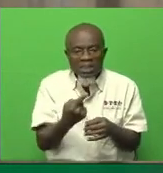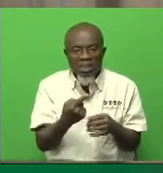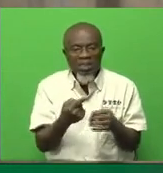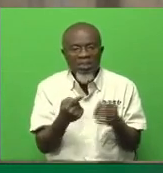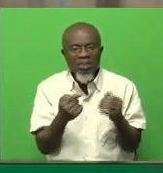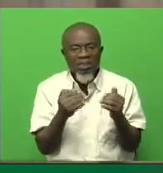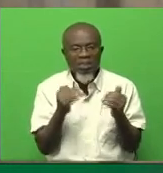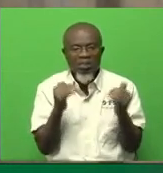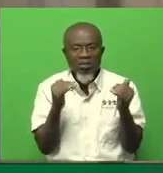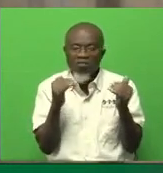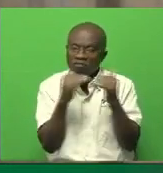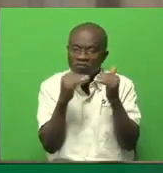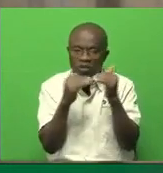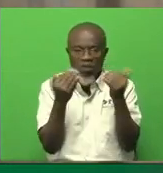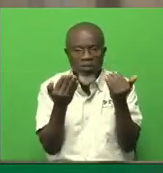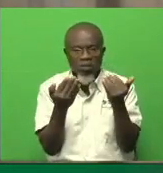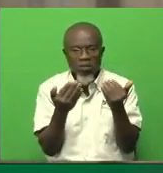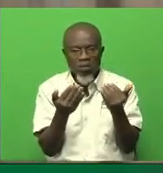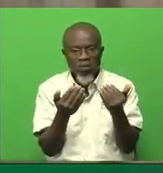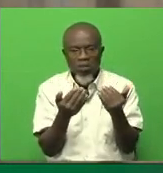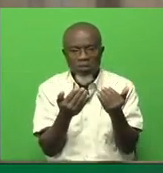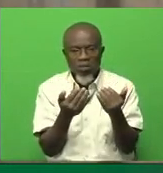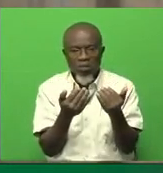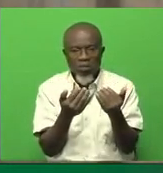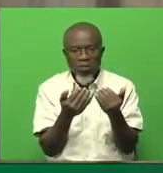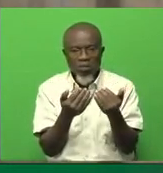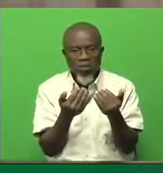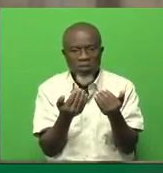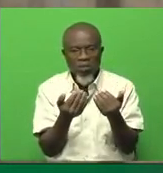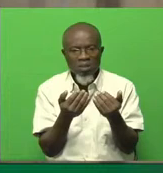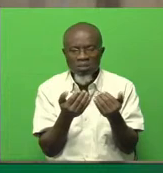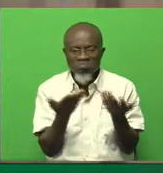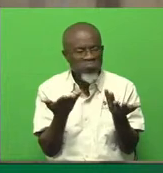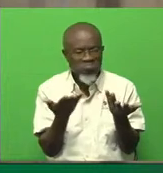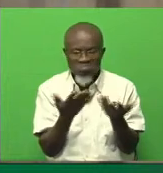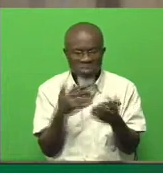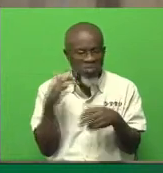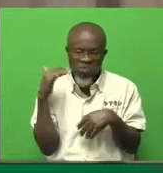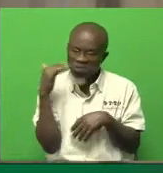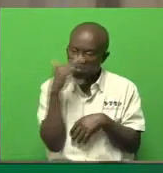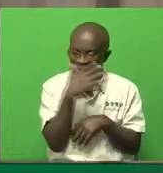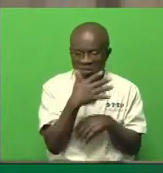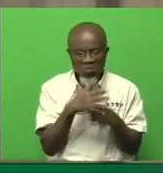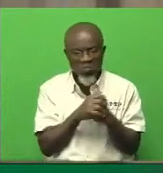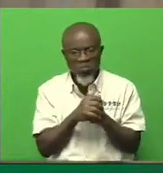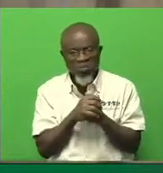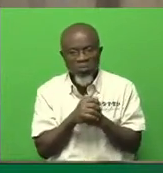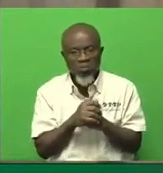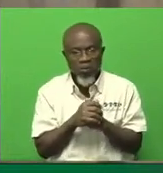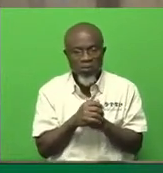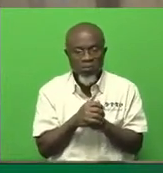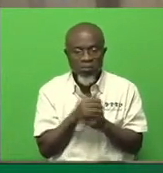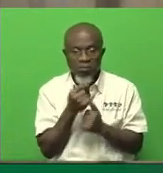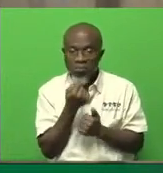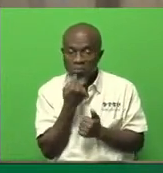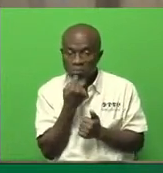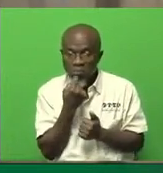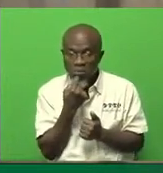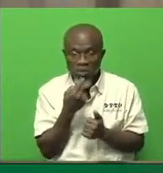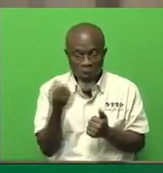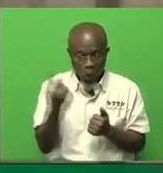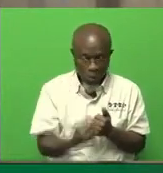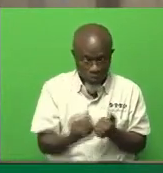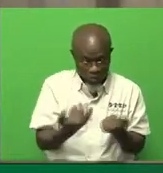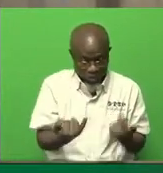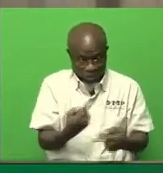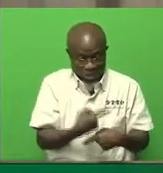government running a system in that manner it is appalling and then as I said to come here and stand